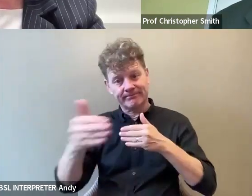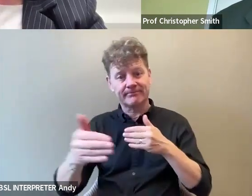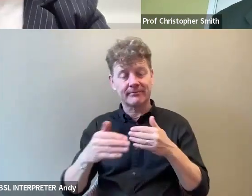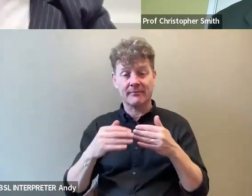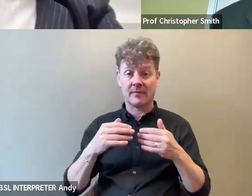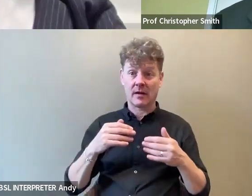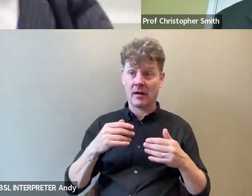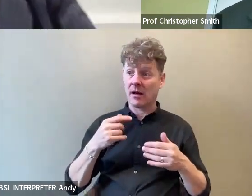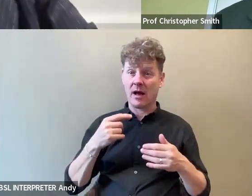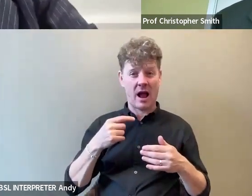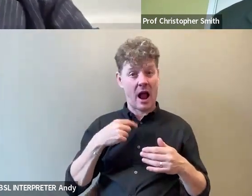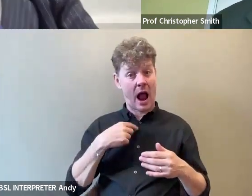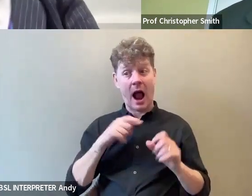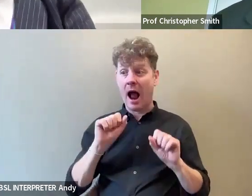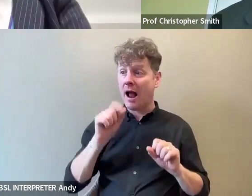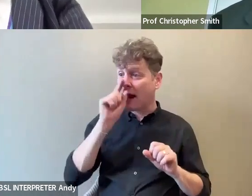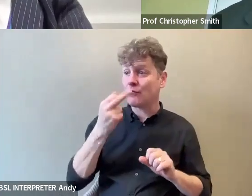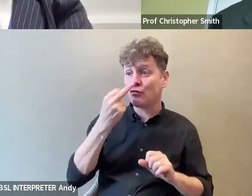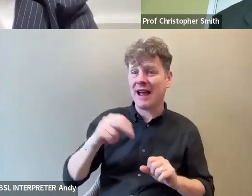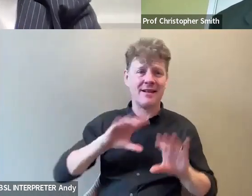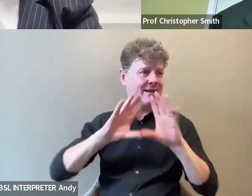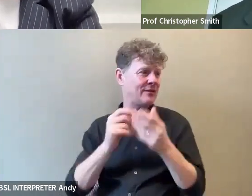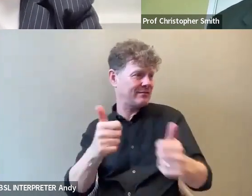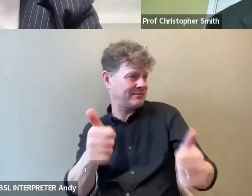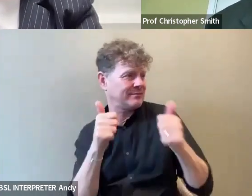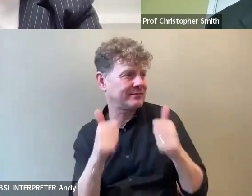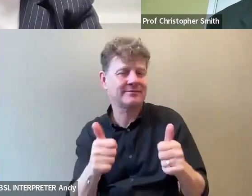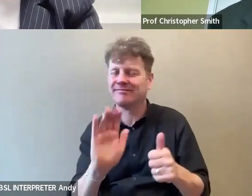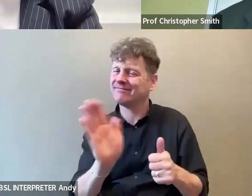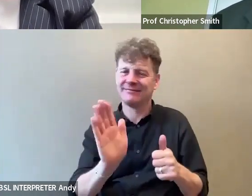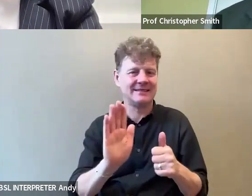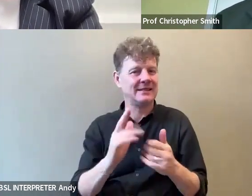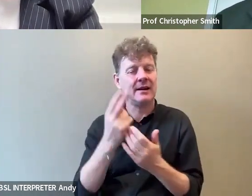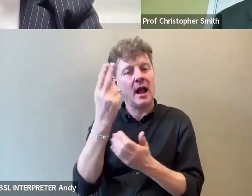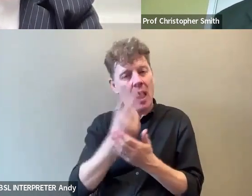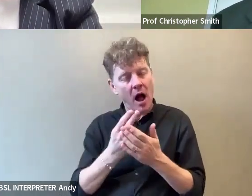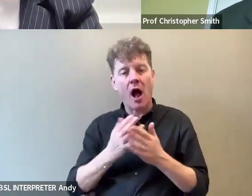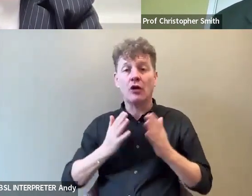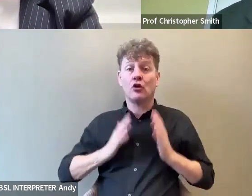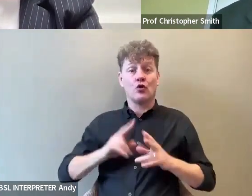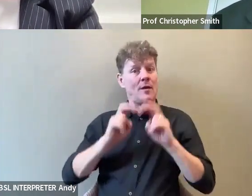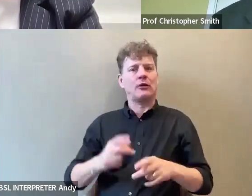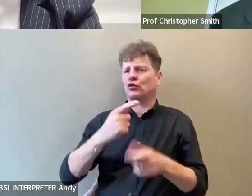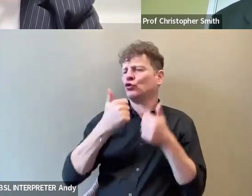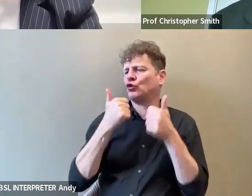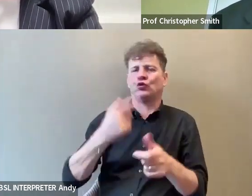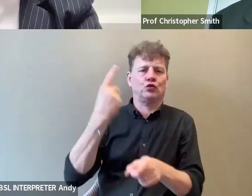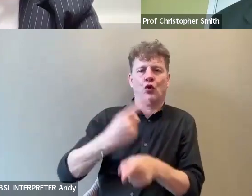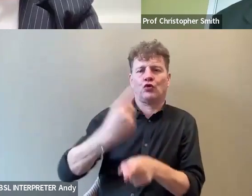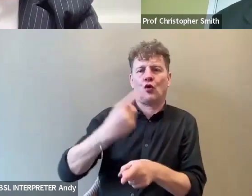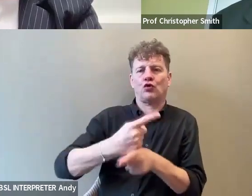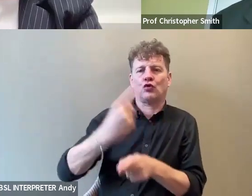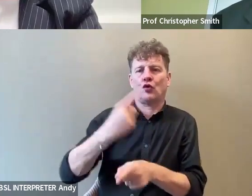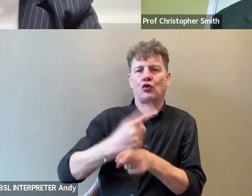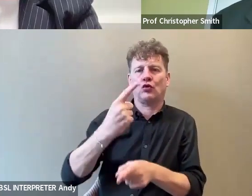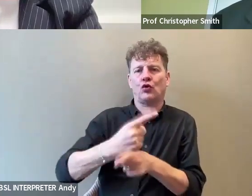on top of this, because we're not. Arts and humanities as a whole talk's a good game. We recognise many